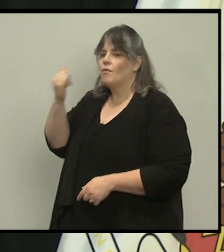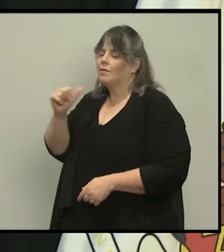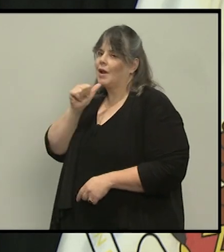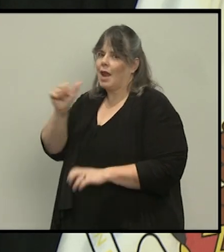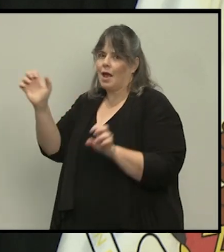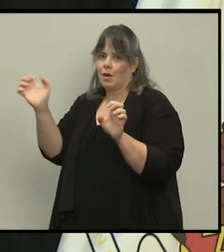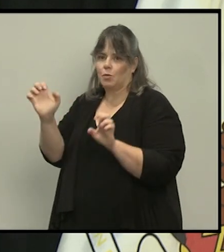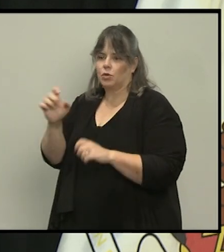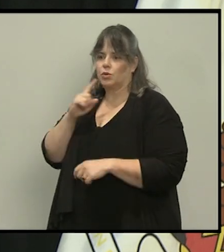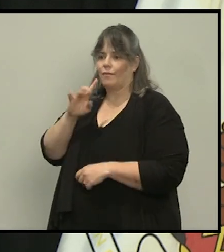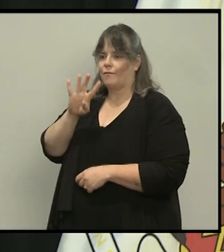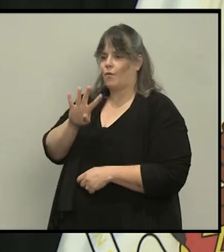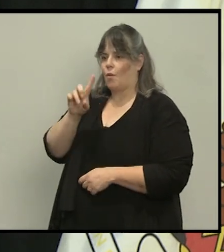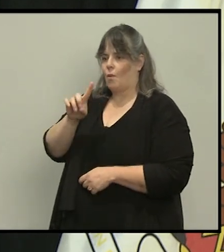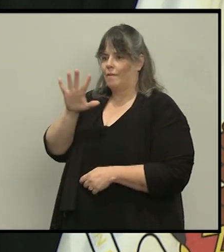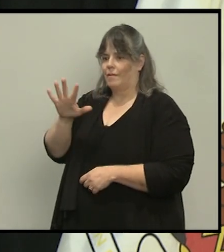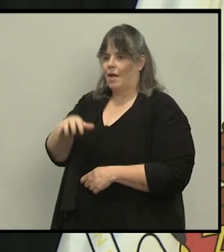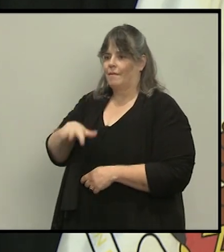line at